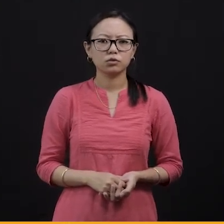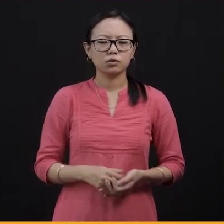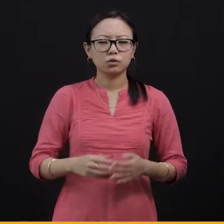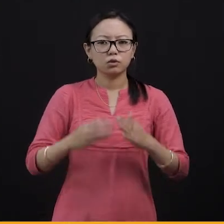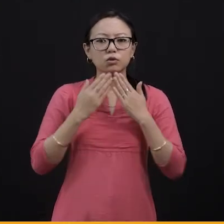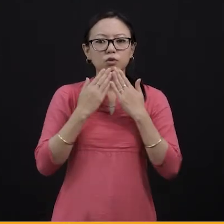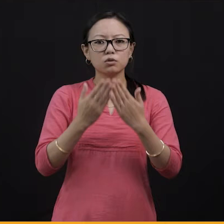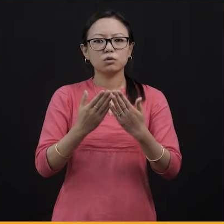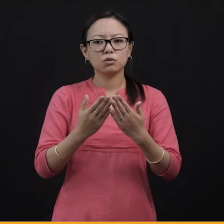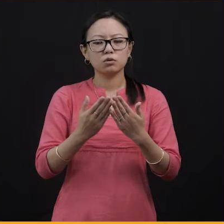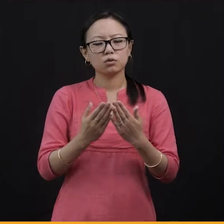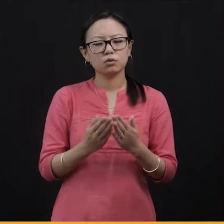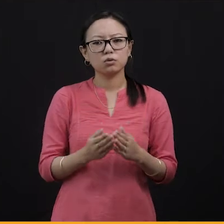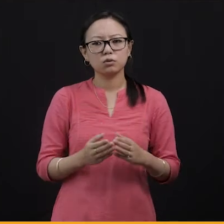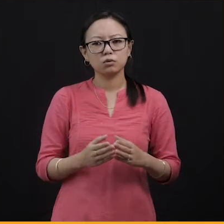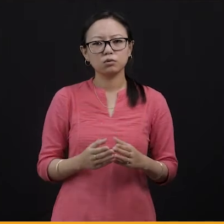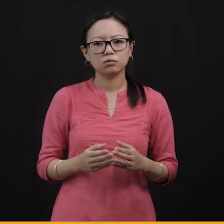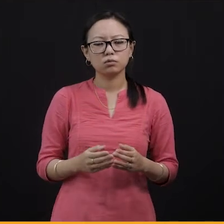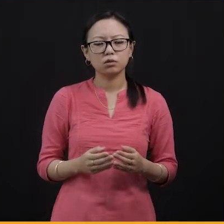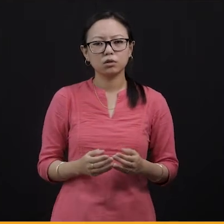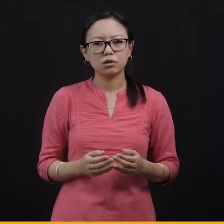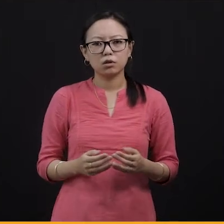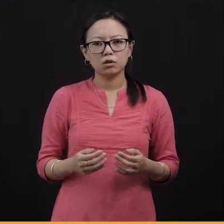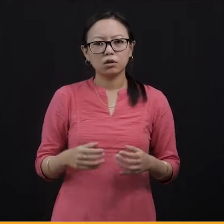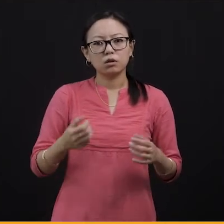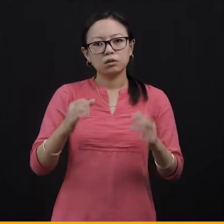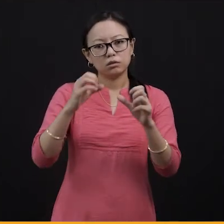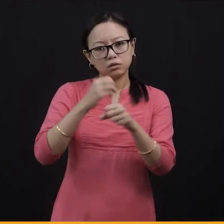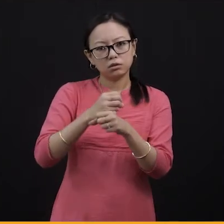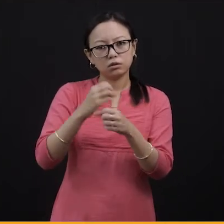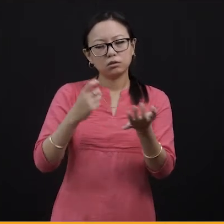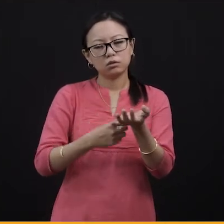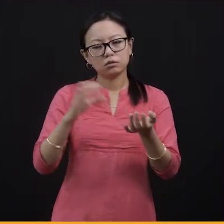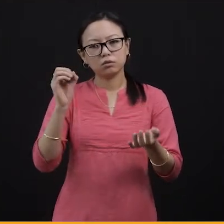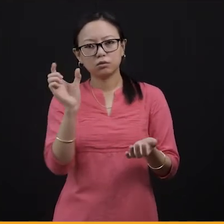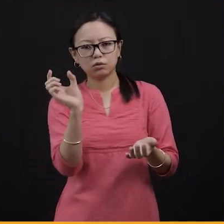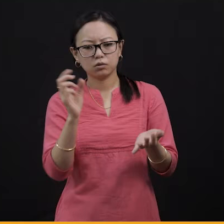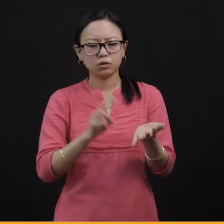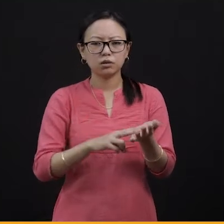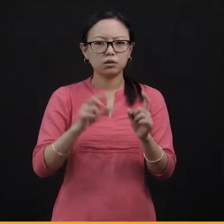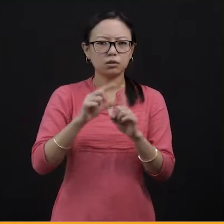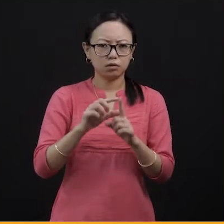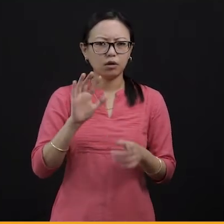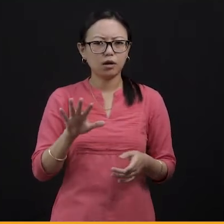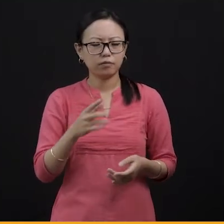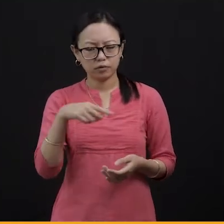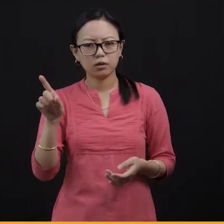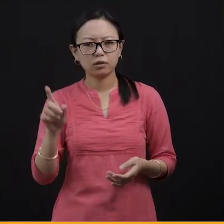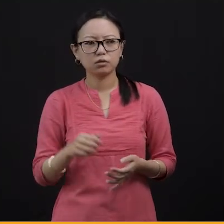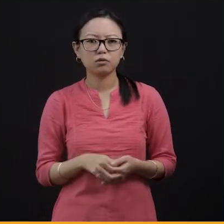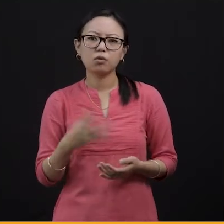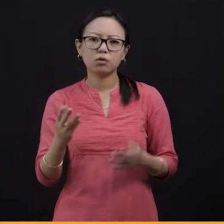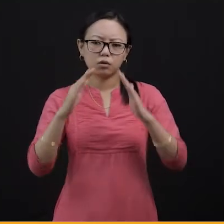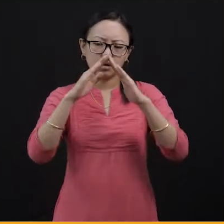school, or we have surroundings at home, right? So all different places, they have